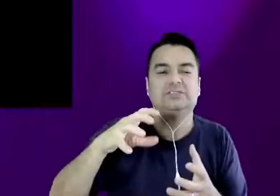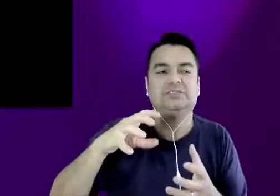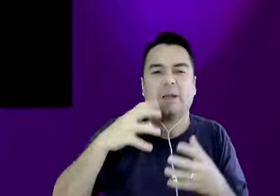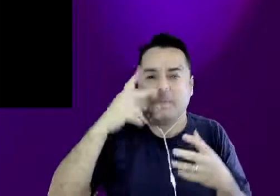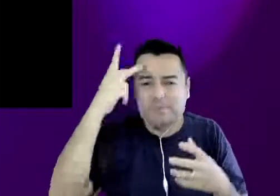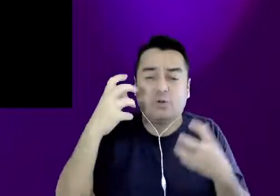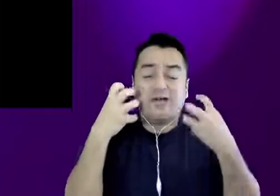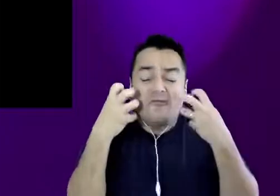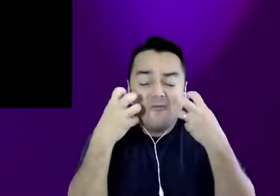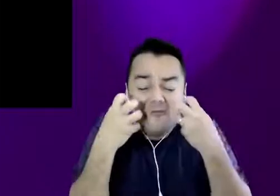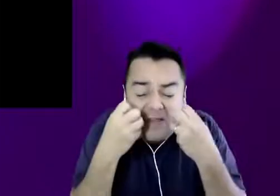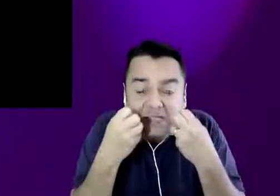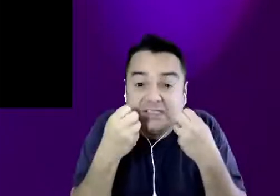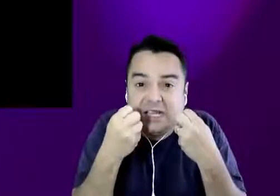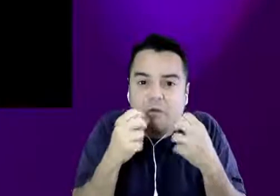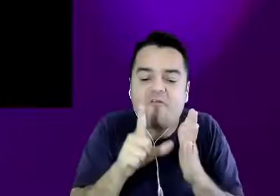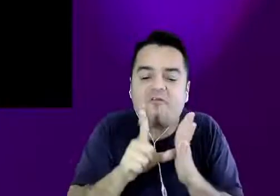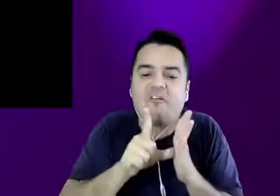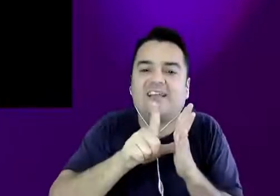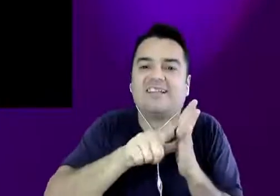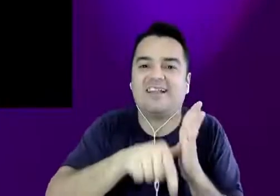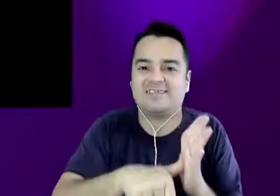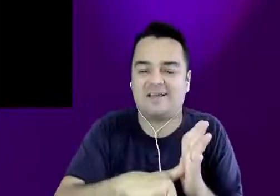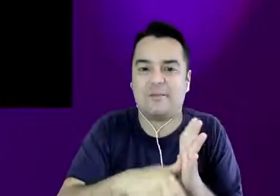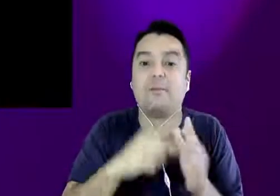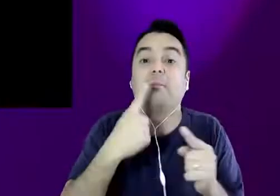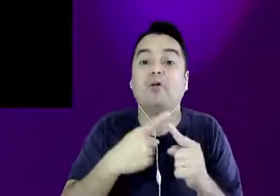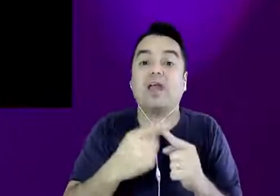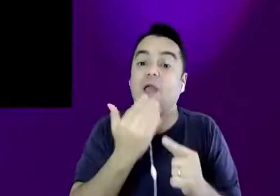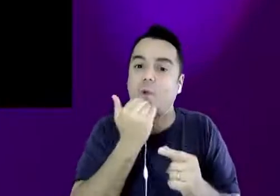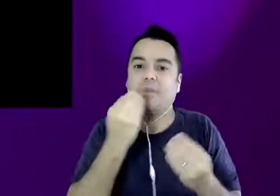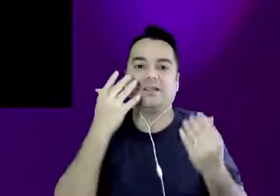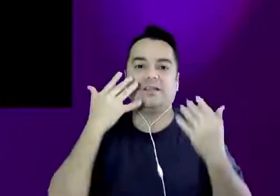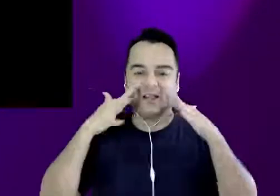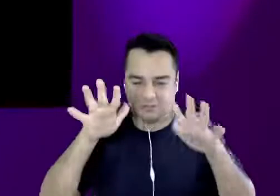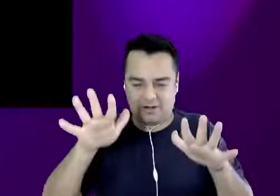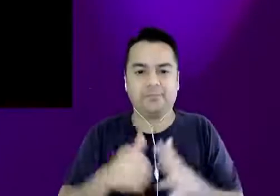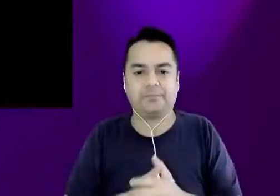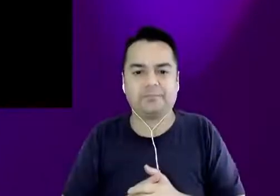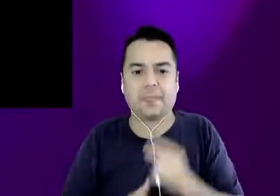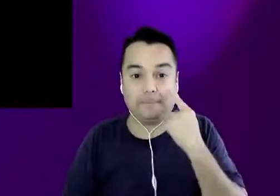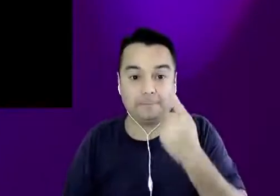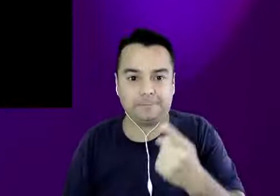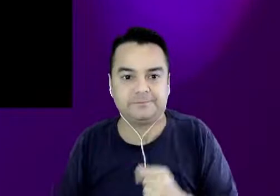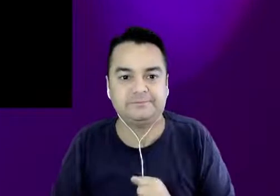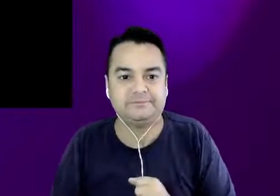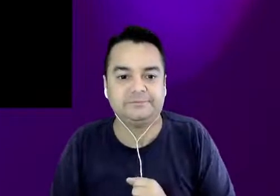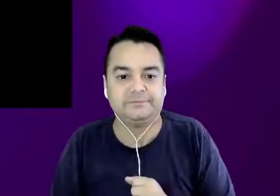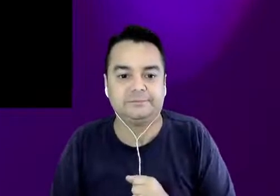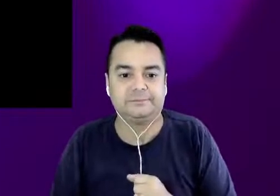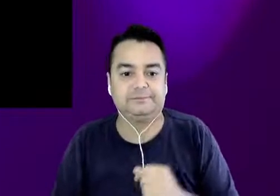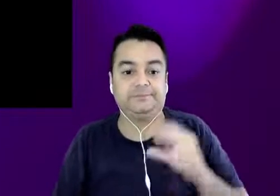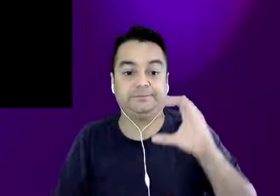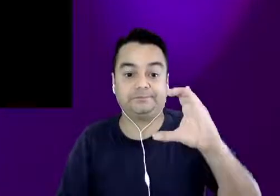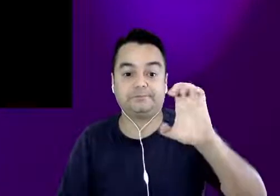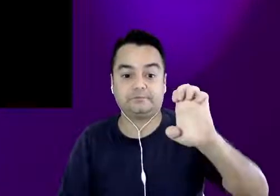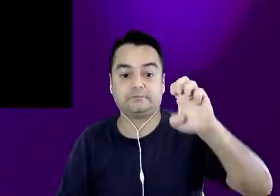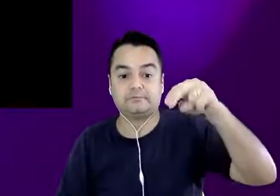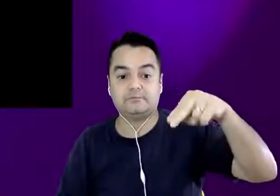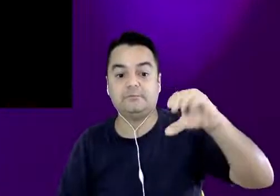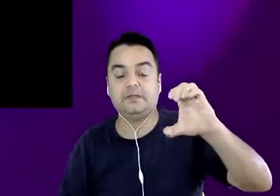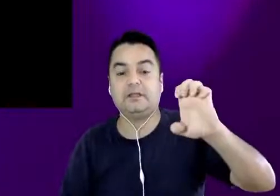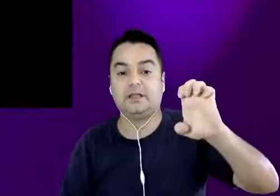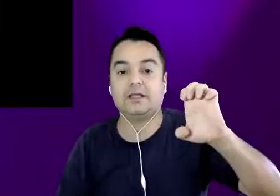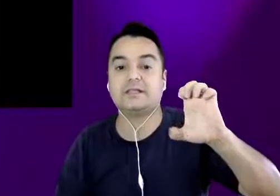senescence is producing these SASP factors, and these are the ones, these factors, this protein, that not only